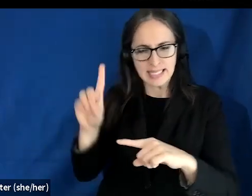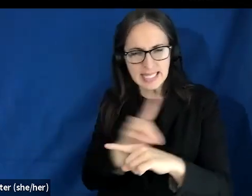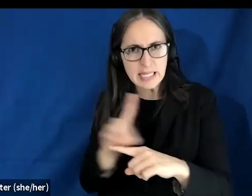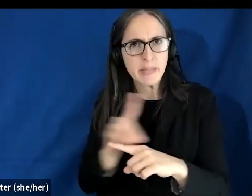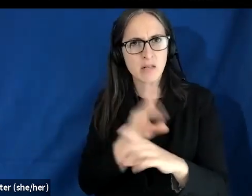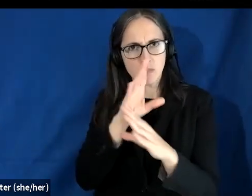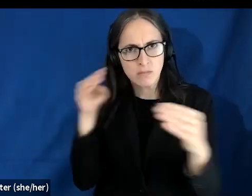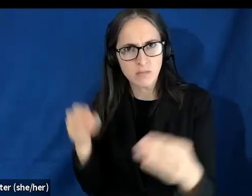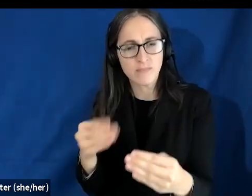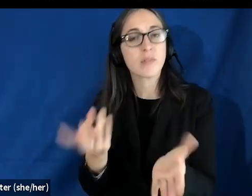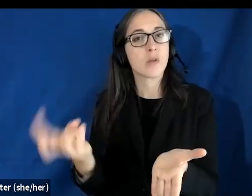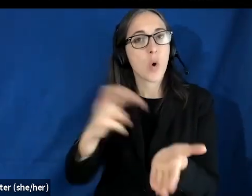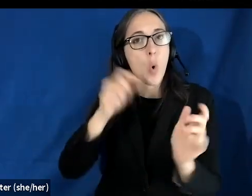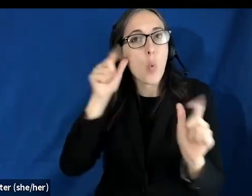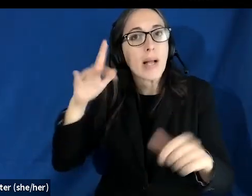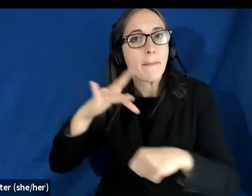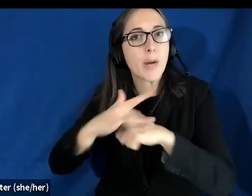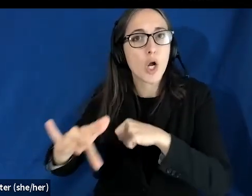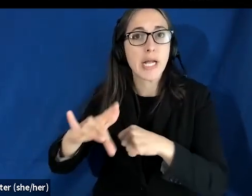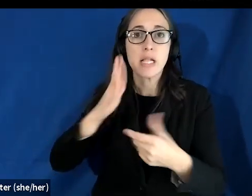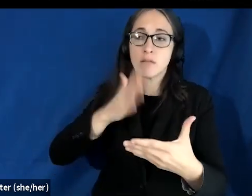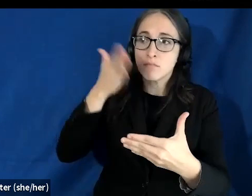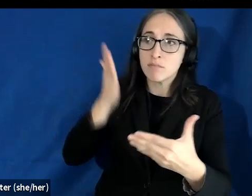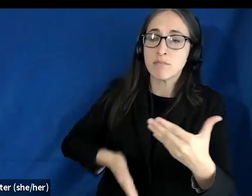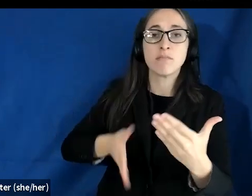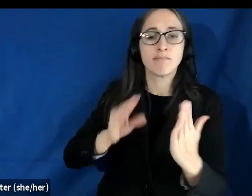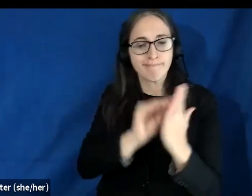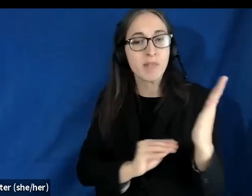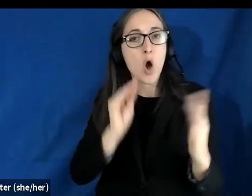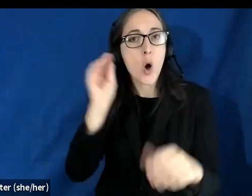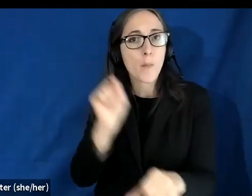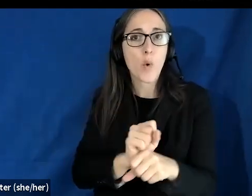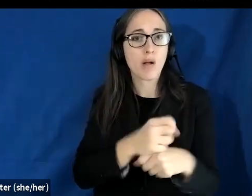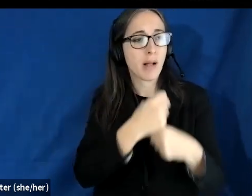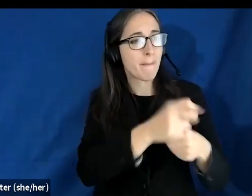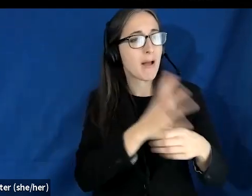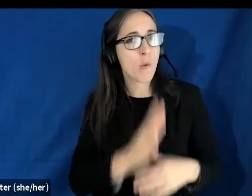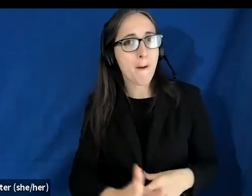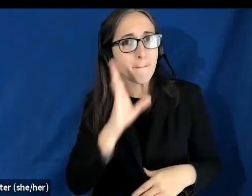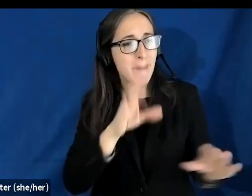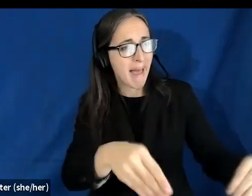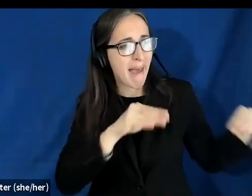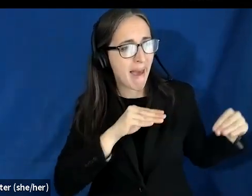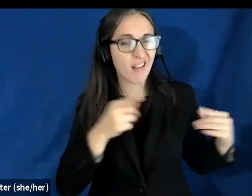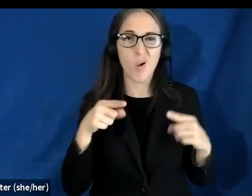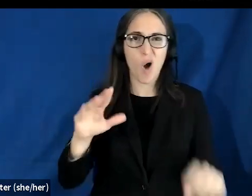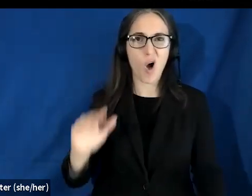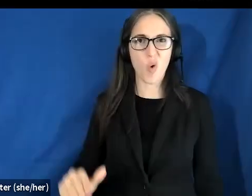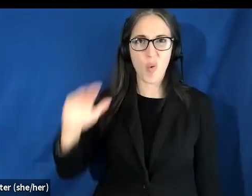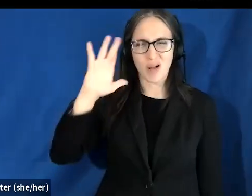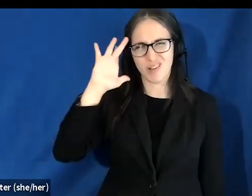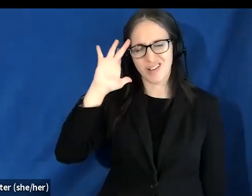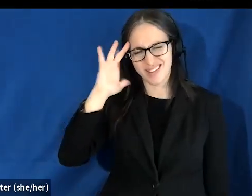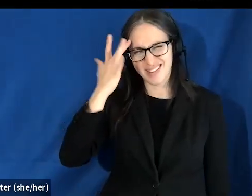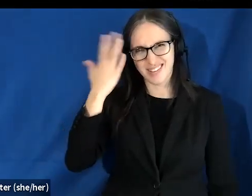your homework, do your bed. And of course, when I was growing up, all those things sort of annoyed me, but I can tell you that